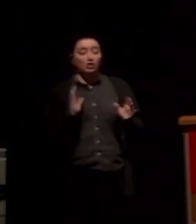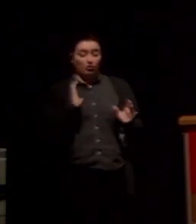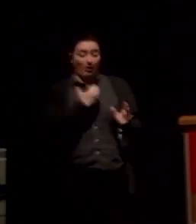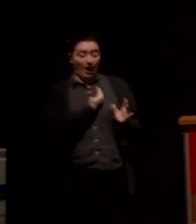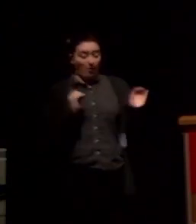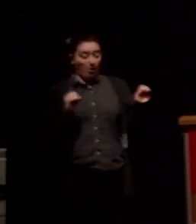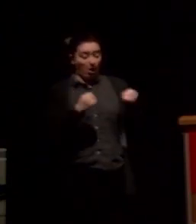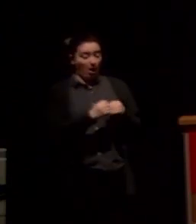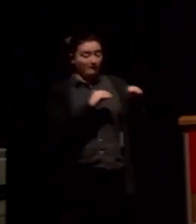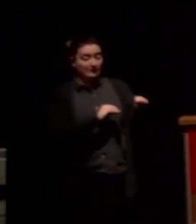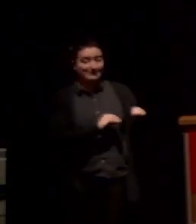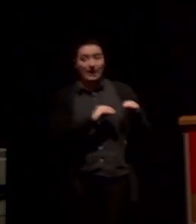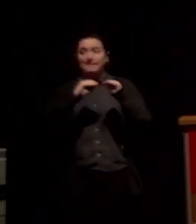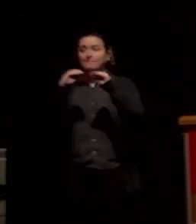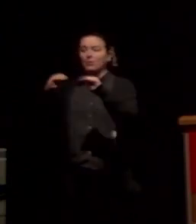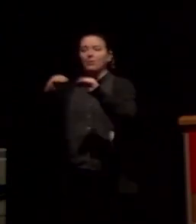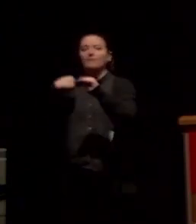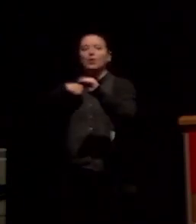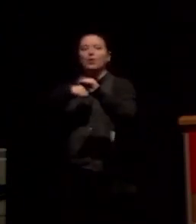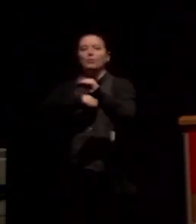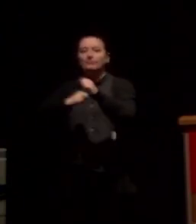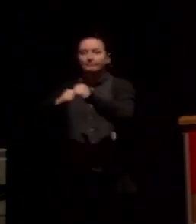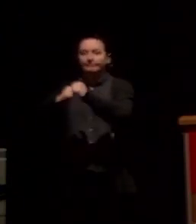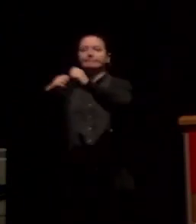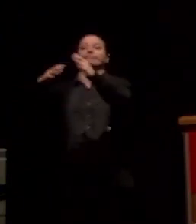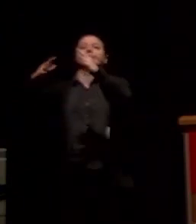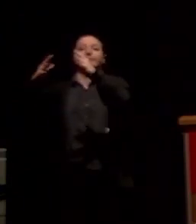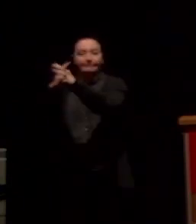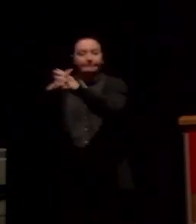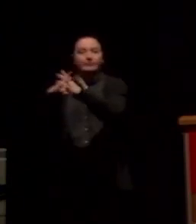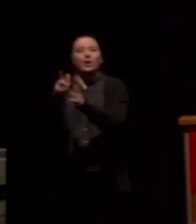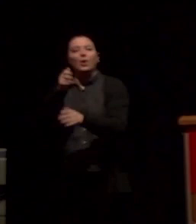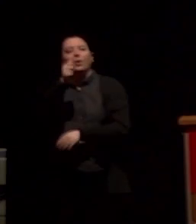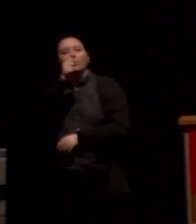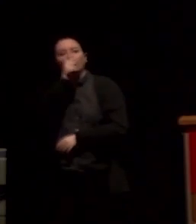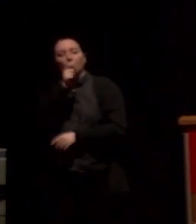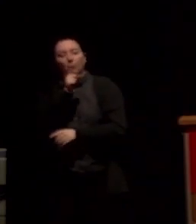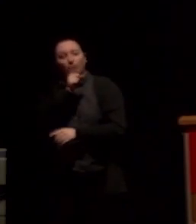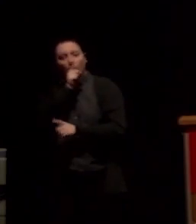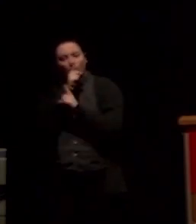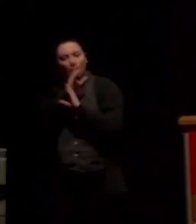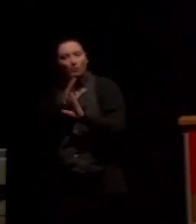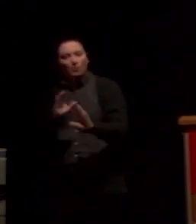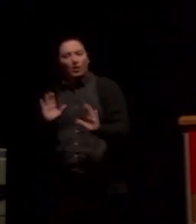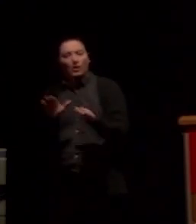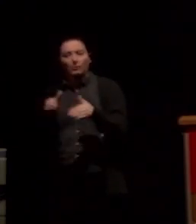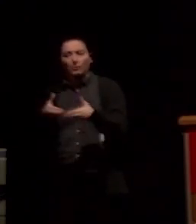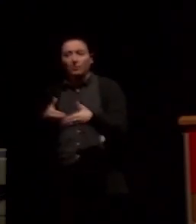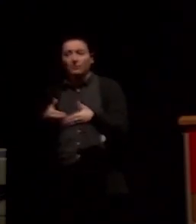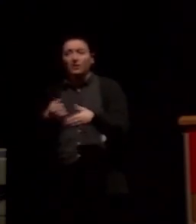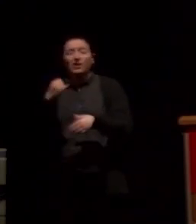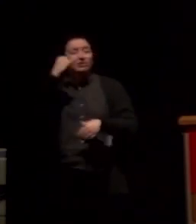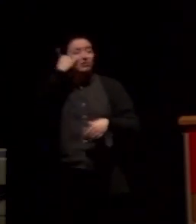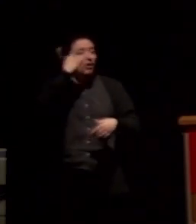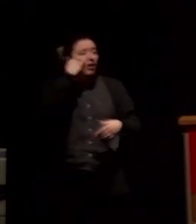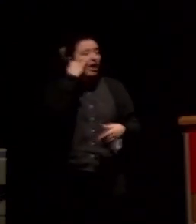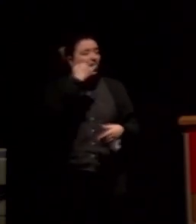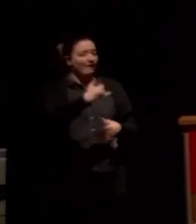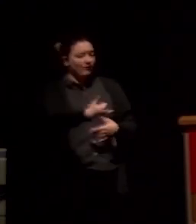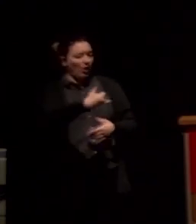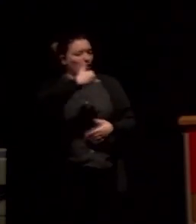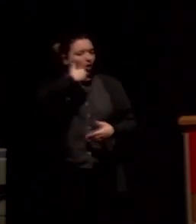room. So if you took a bad call or you taught 4 suicide prevention classes in a row, you can go in the quiet room. You know, there's a